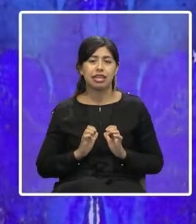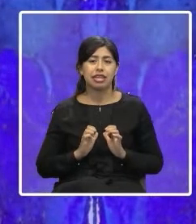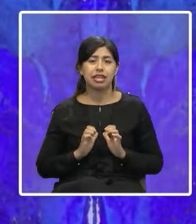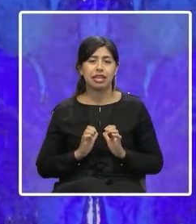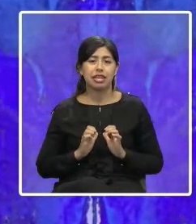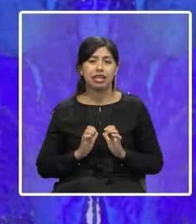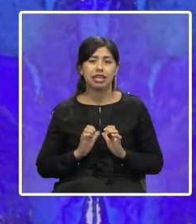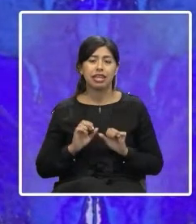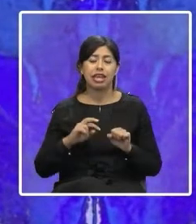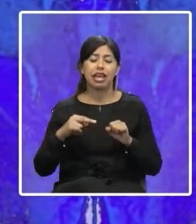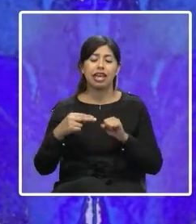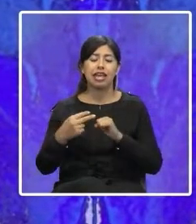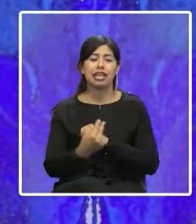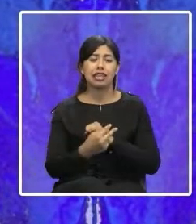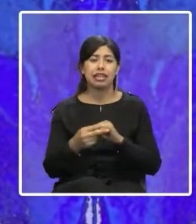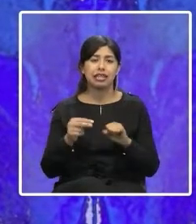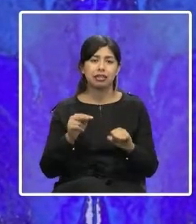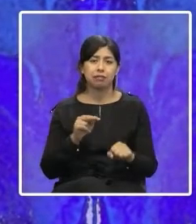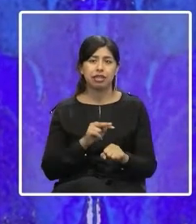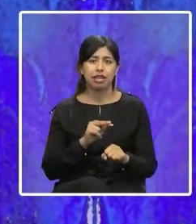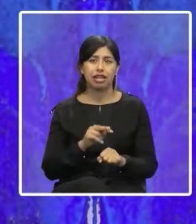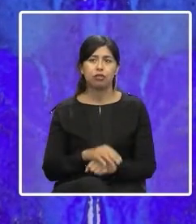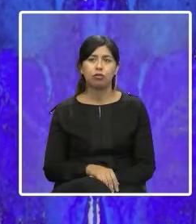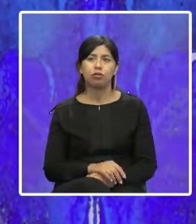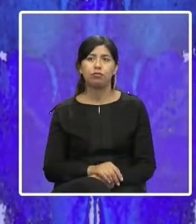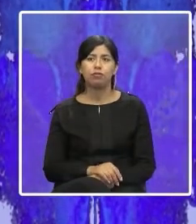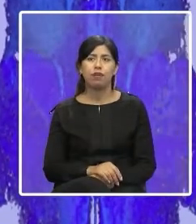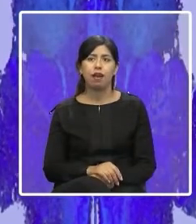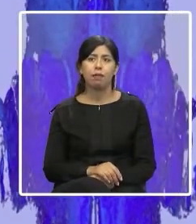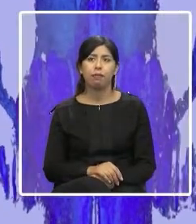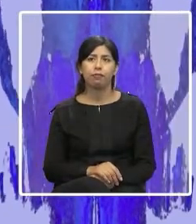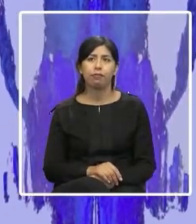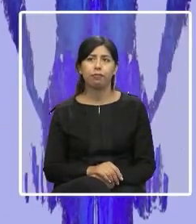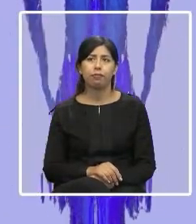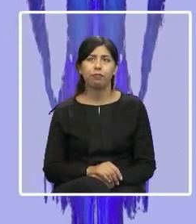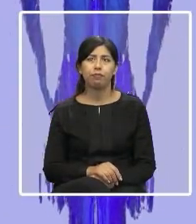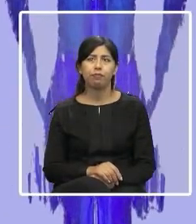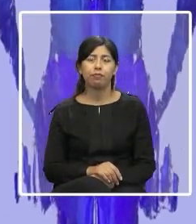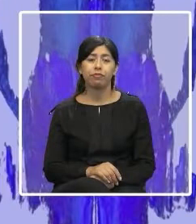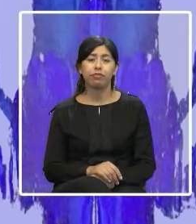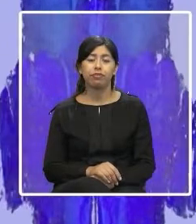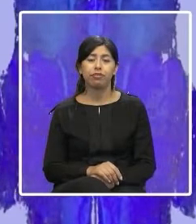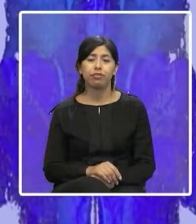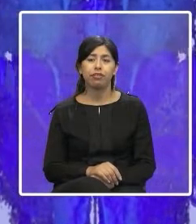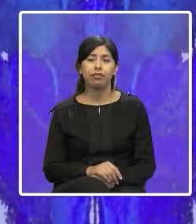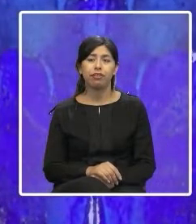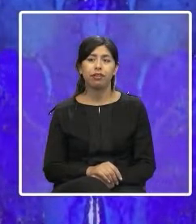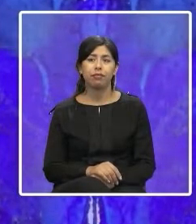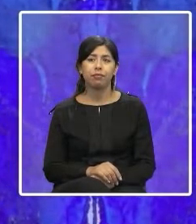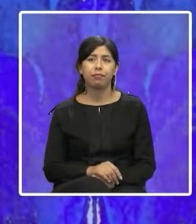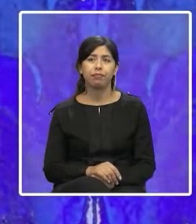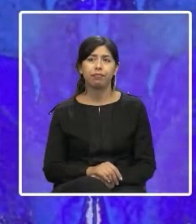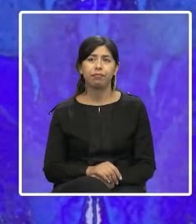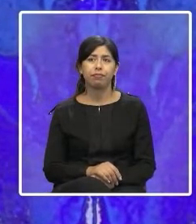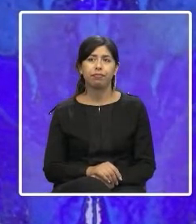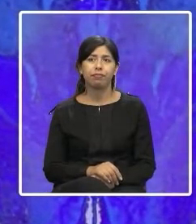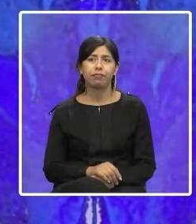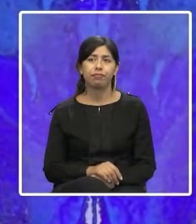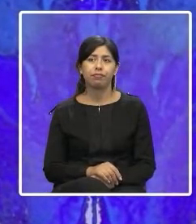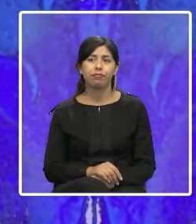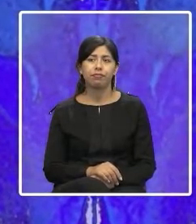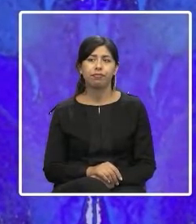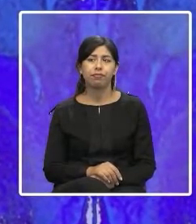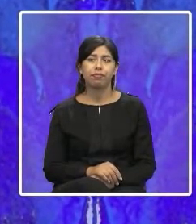consideration. The proposed standardization attempts to cover areas left gray by the GDPR, in particular